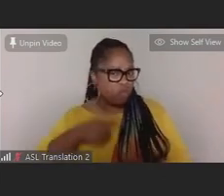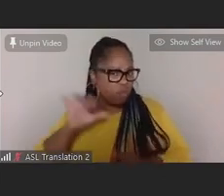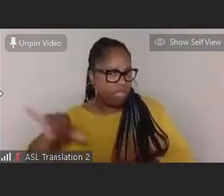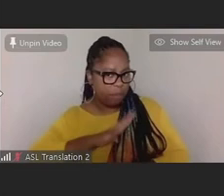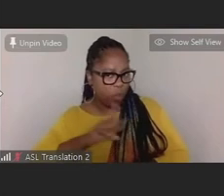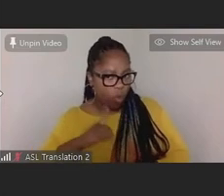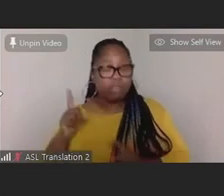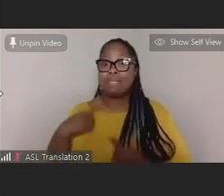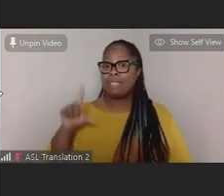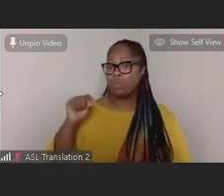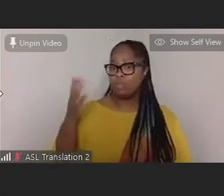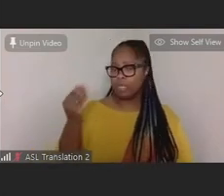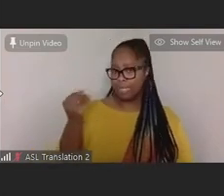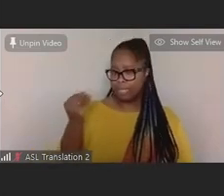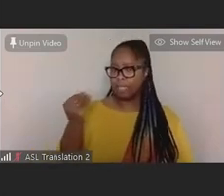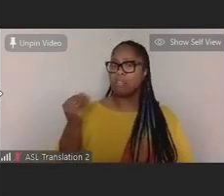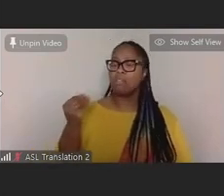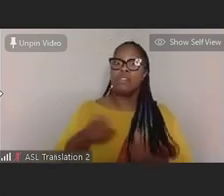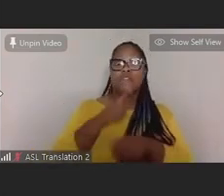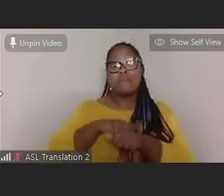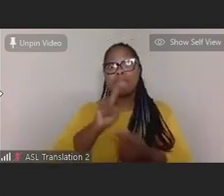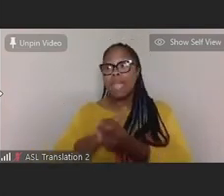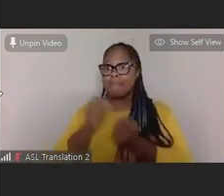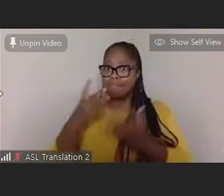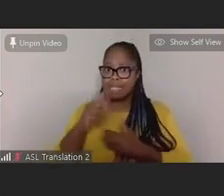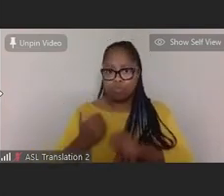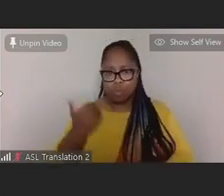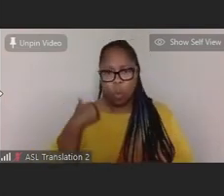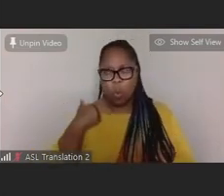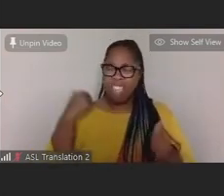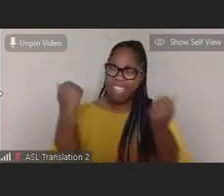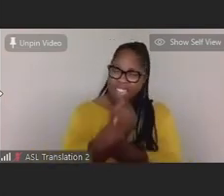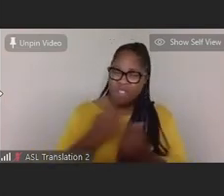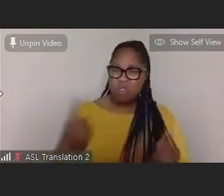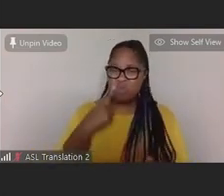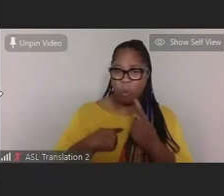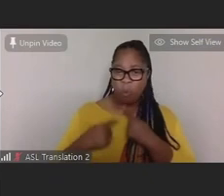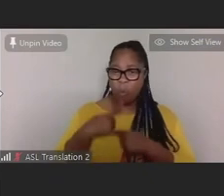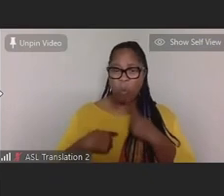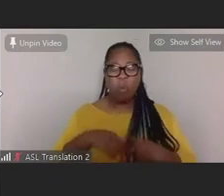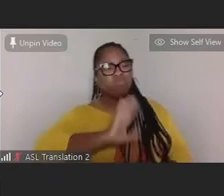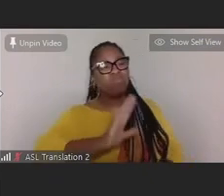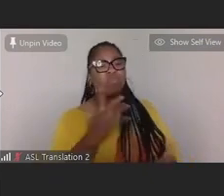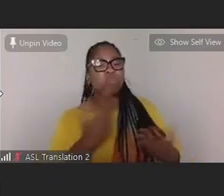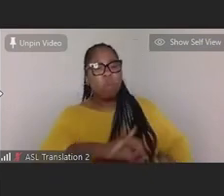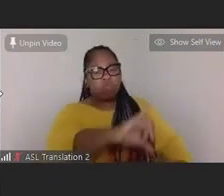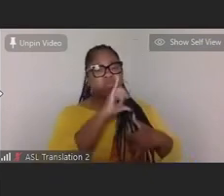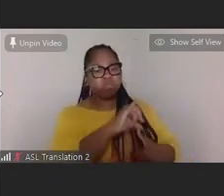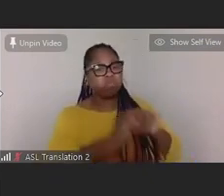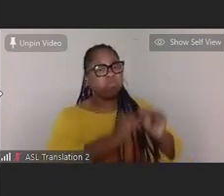since 2014. When we first met with them years ago, everybody said to us, we don't wanna see a super tall building